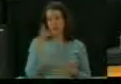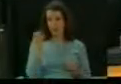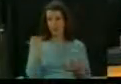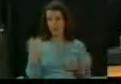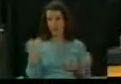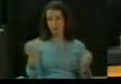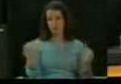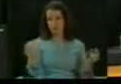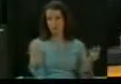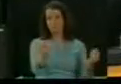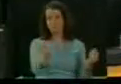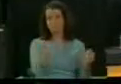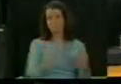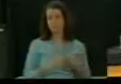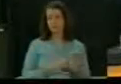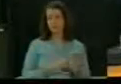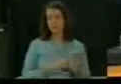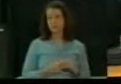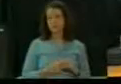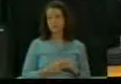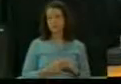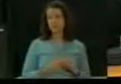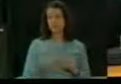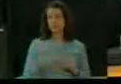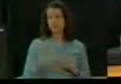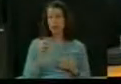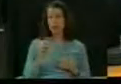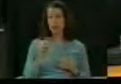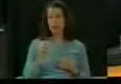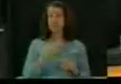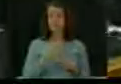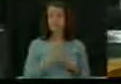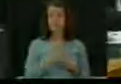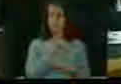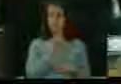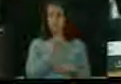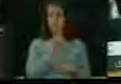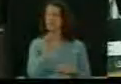Second by Commissioner Strickland. Any discussion? I guess we've still got some lights on.